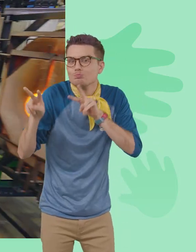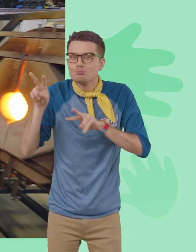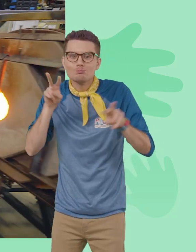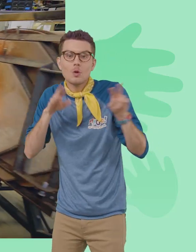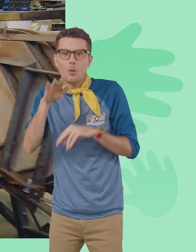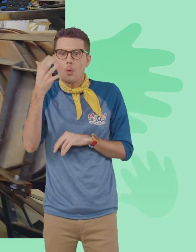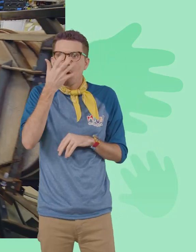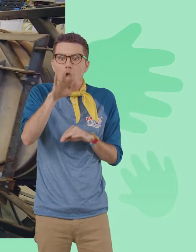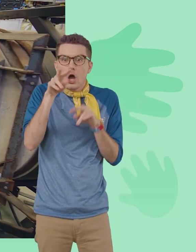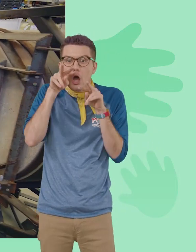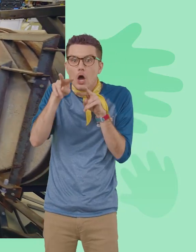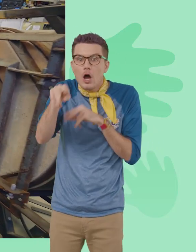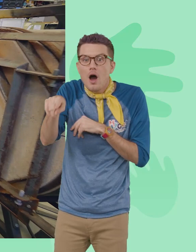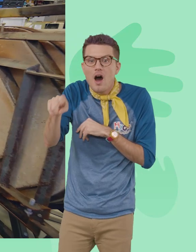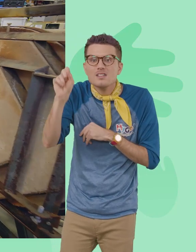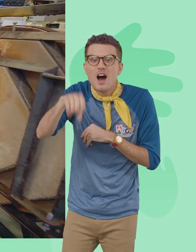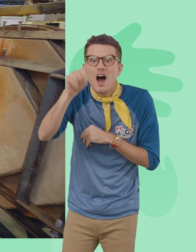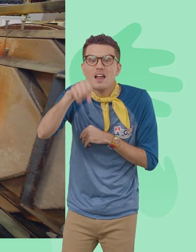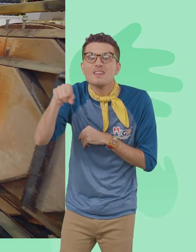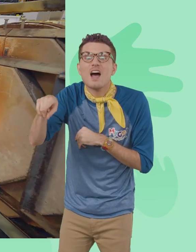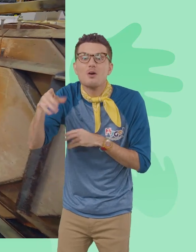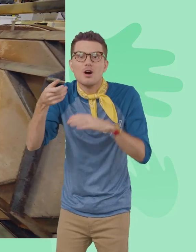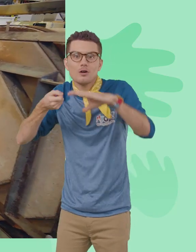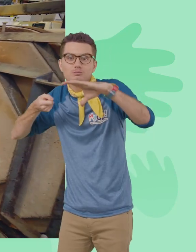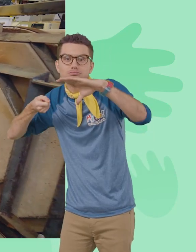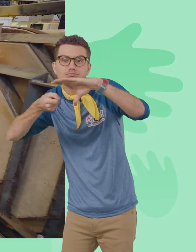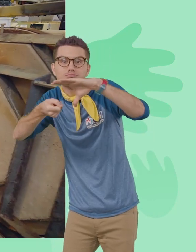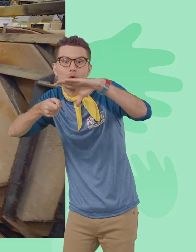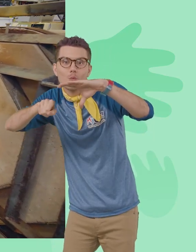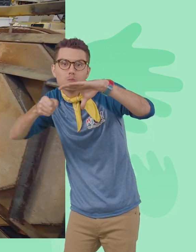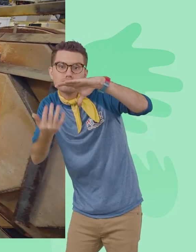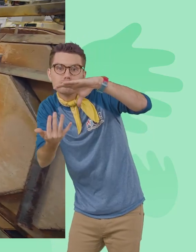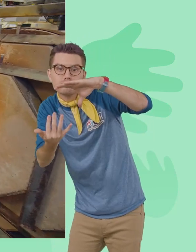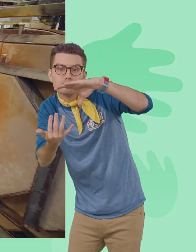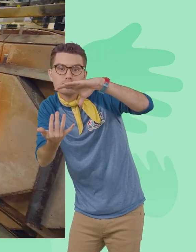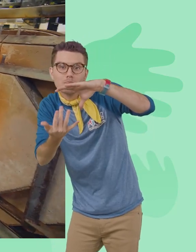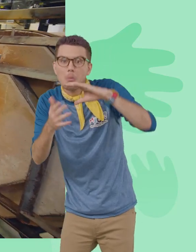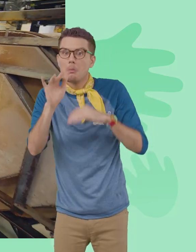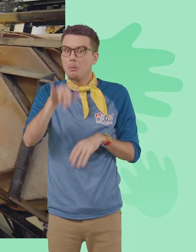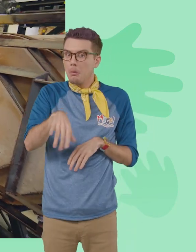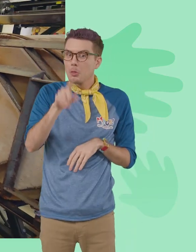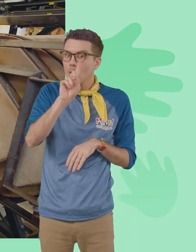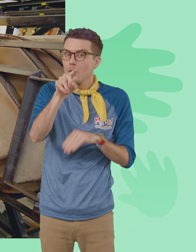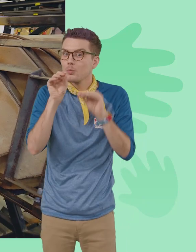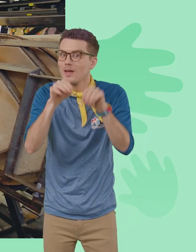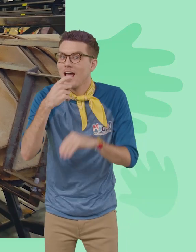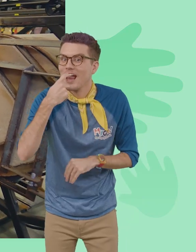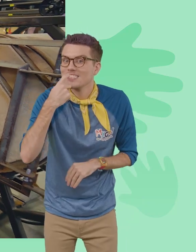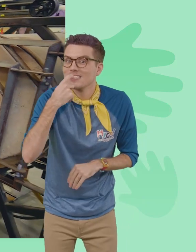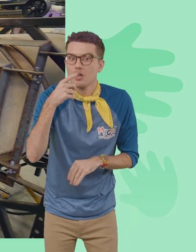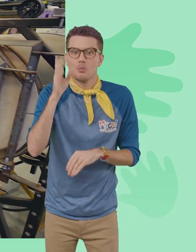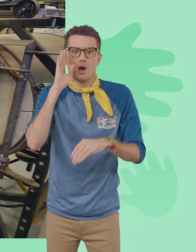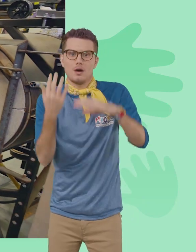Look at this! Yeah, this is an oven! This is where you put in the glass and then it heats it up. Yeah,